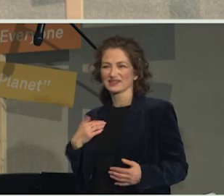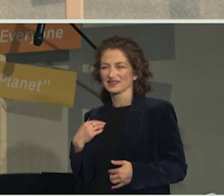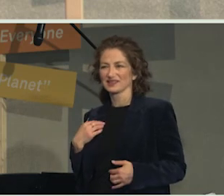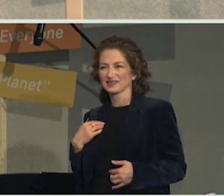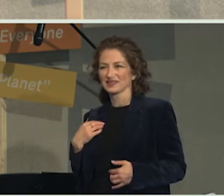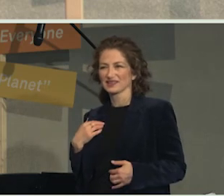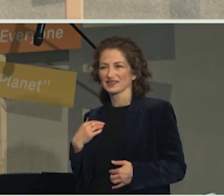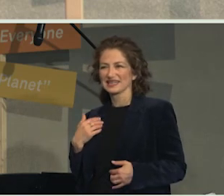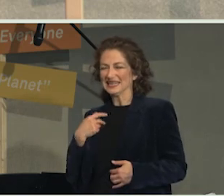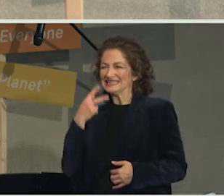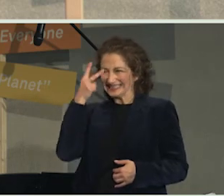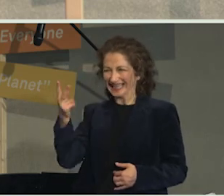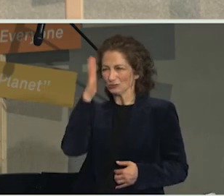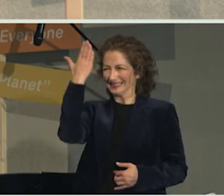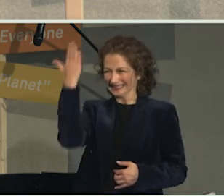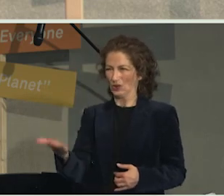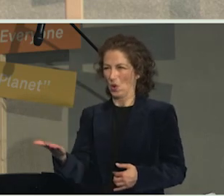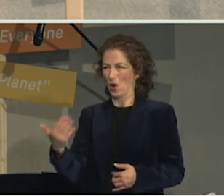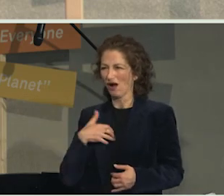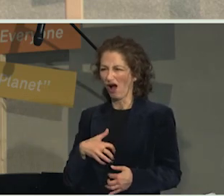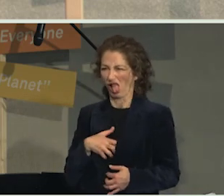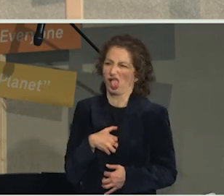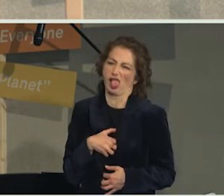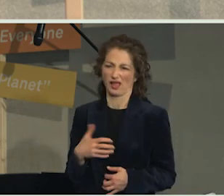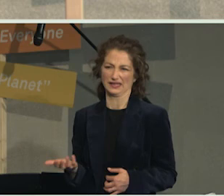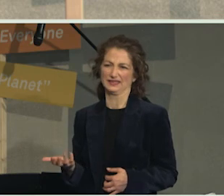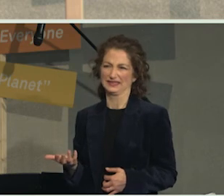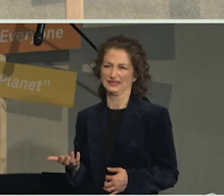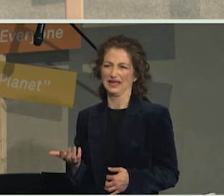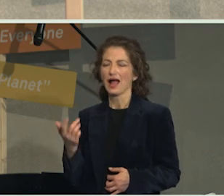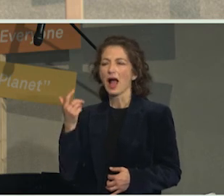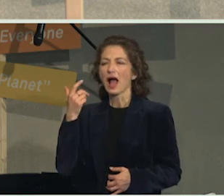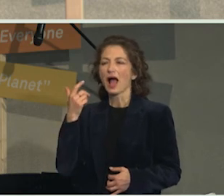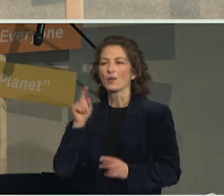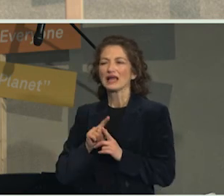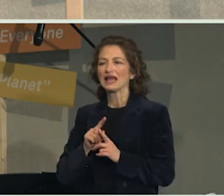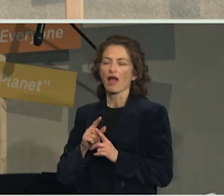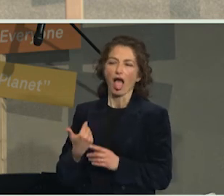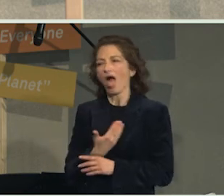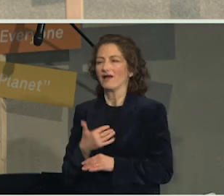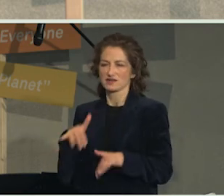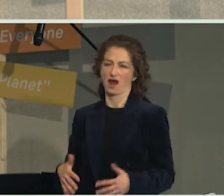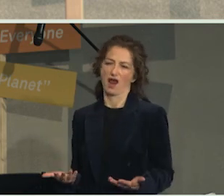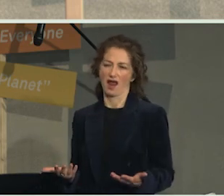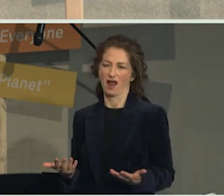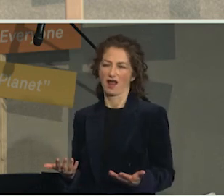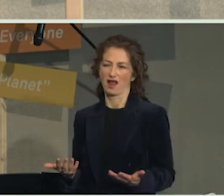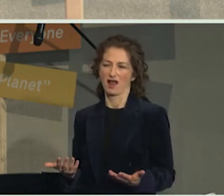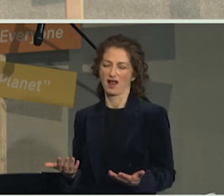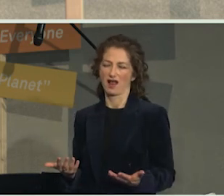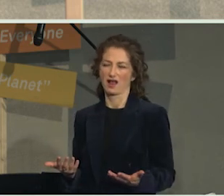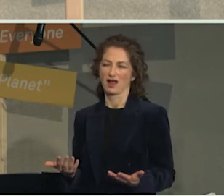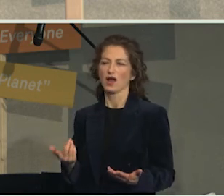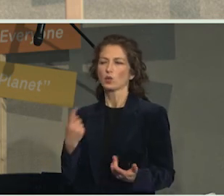other version of me, and I feel a twinge, a momentary flight of indecision. And then